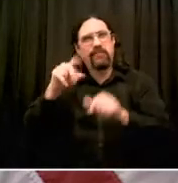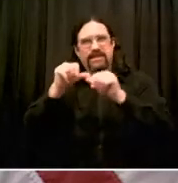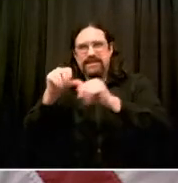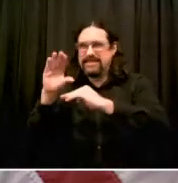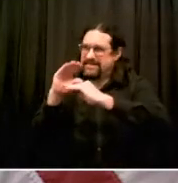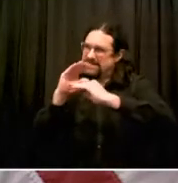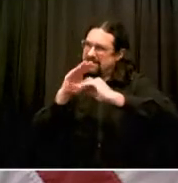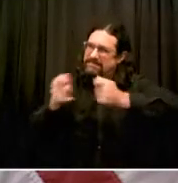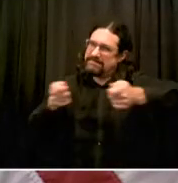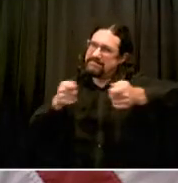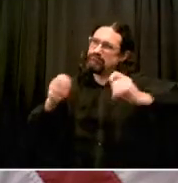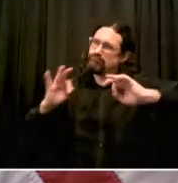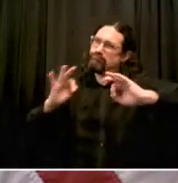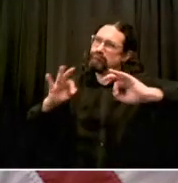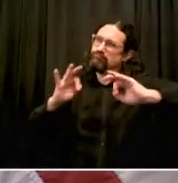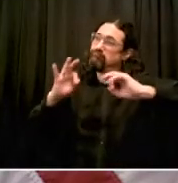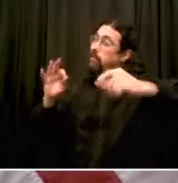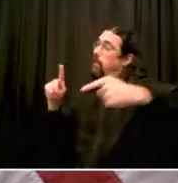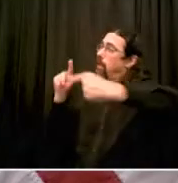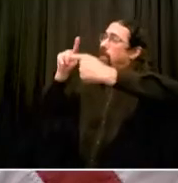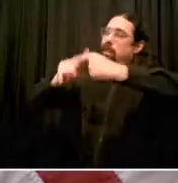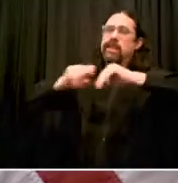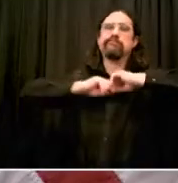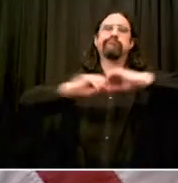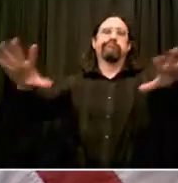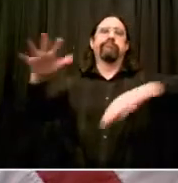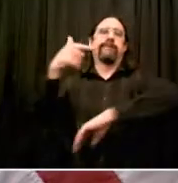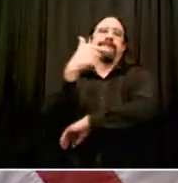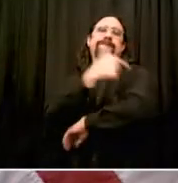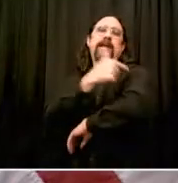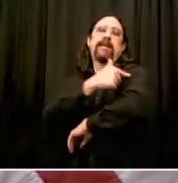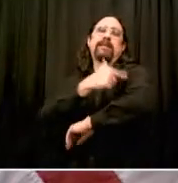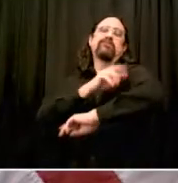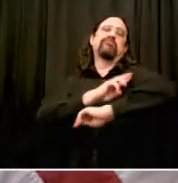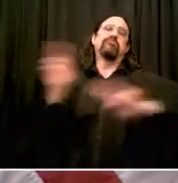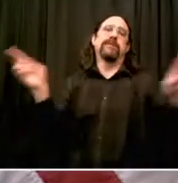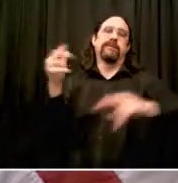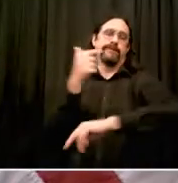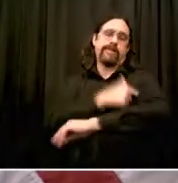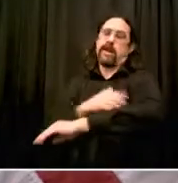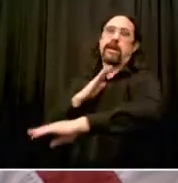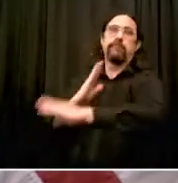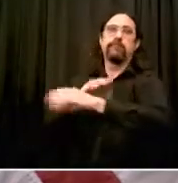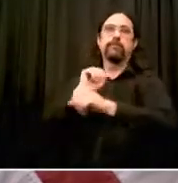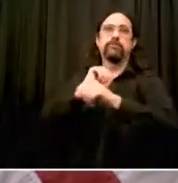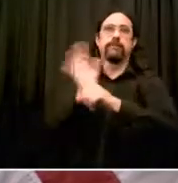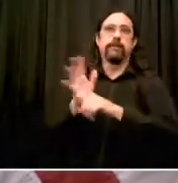You're the people who have made this much success. Let's go even farther. Thank you, everyone.